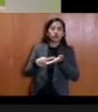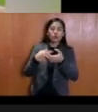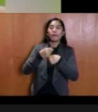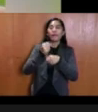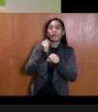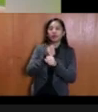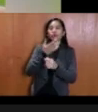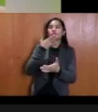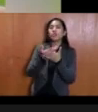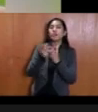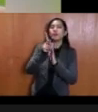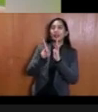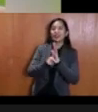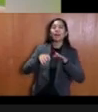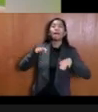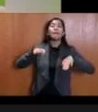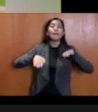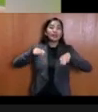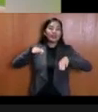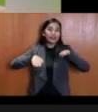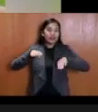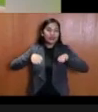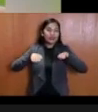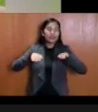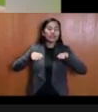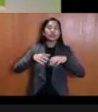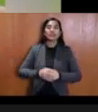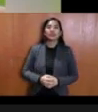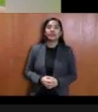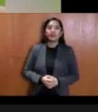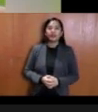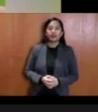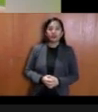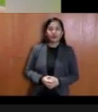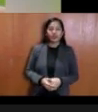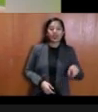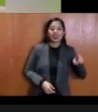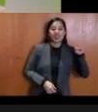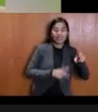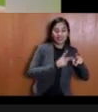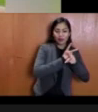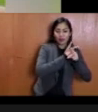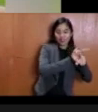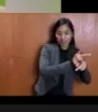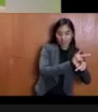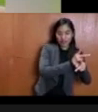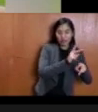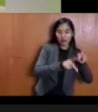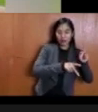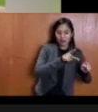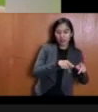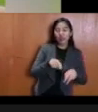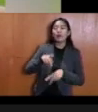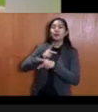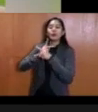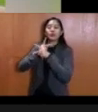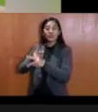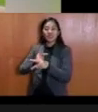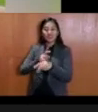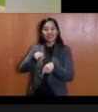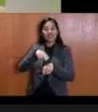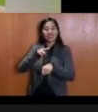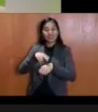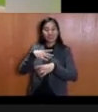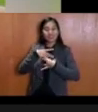that balances the need to protect society and protect national interest, and